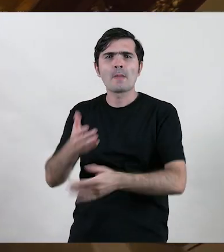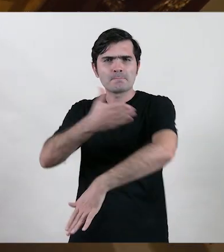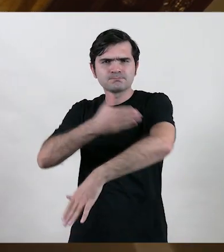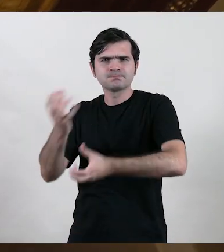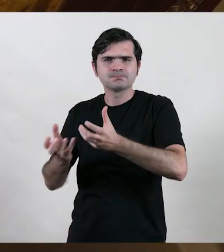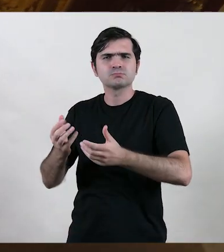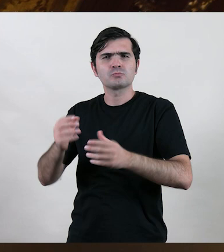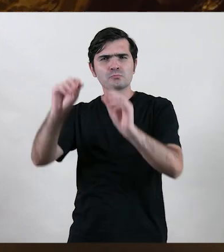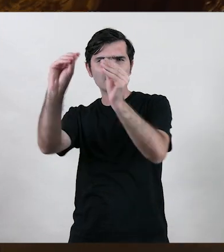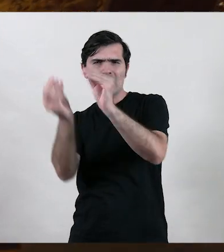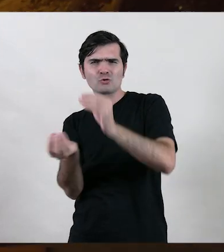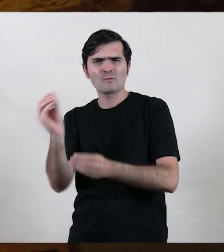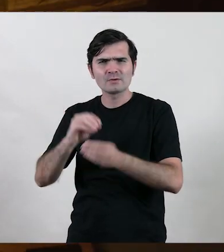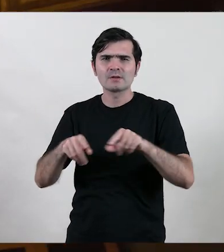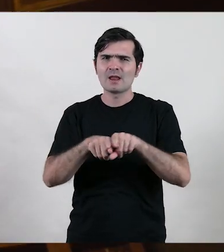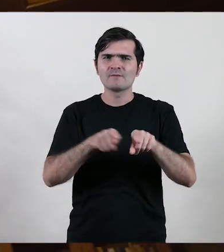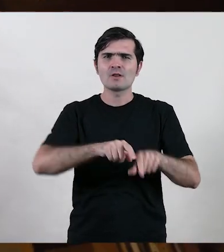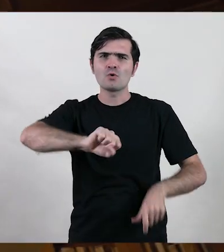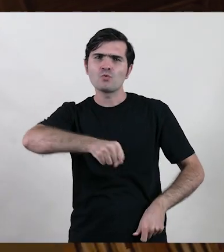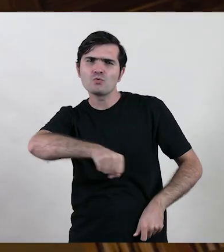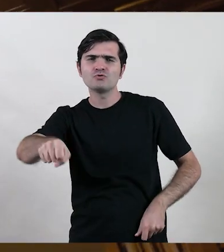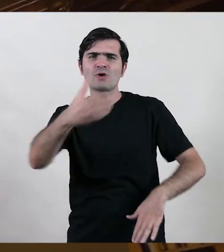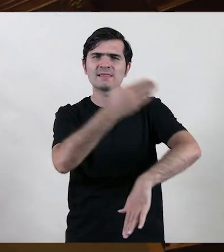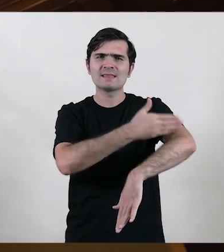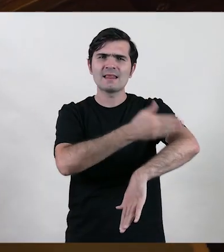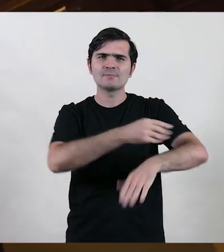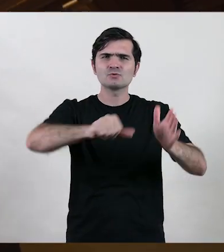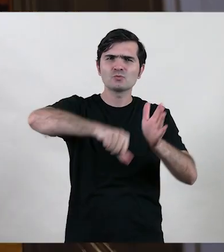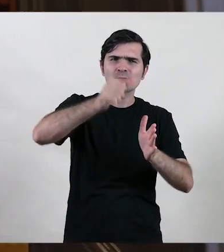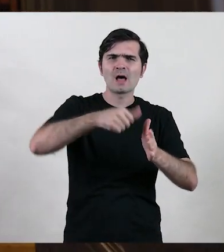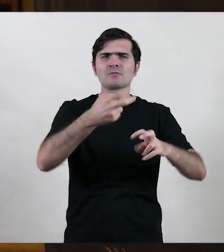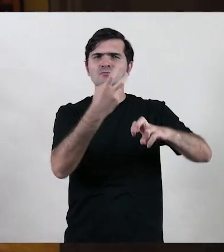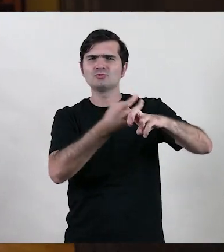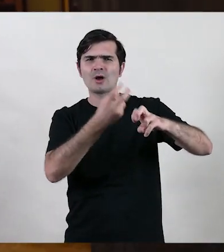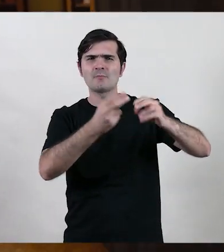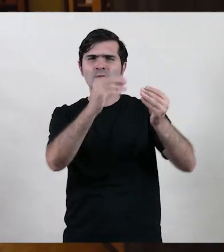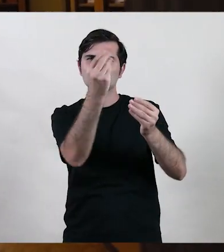stoves, and carved wooden doors with engraved glass.